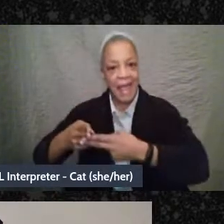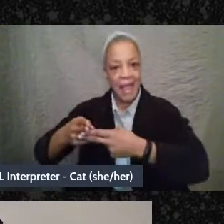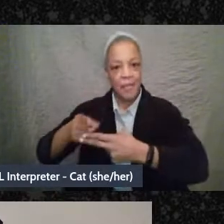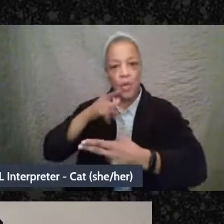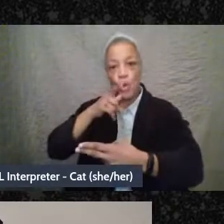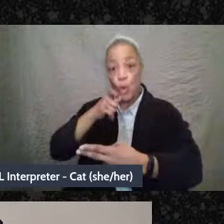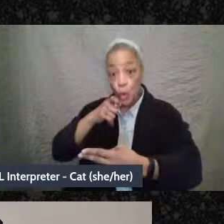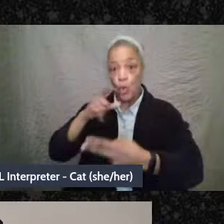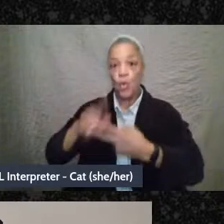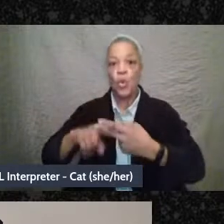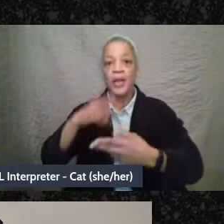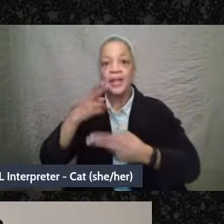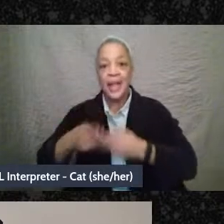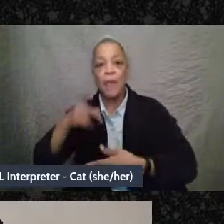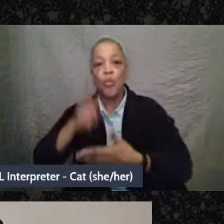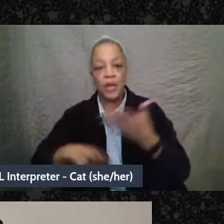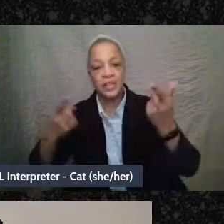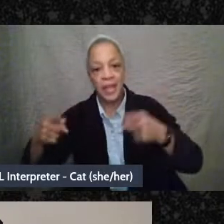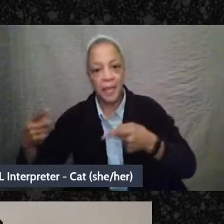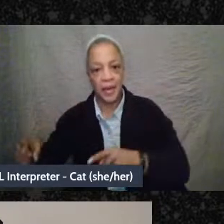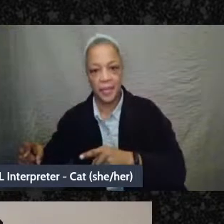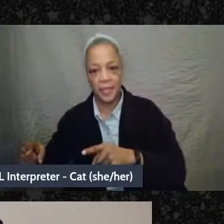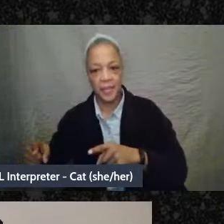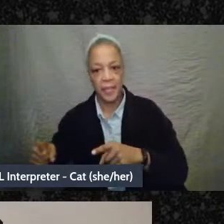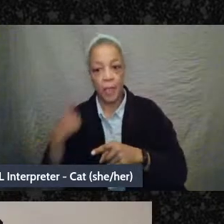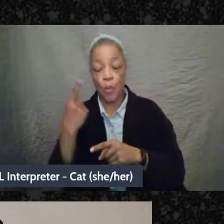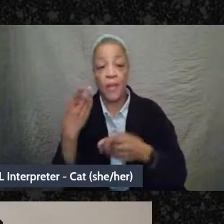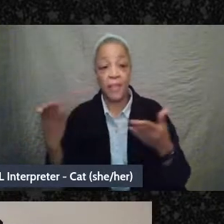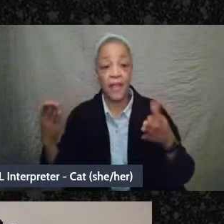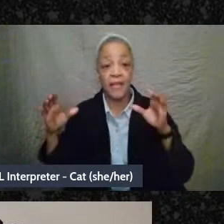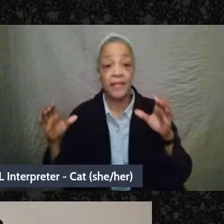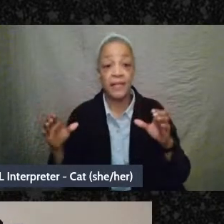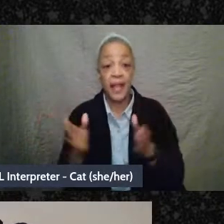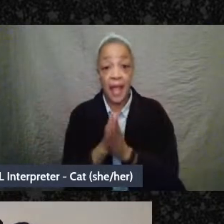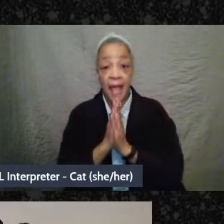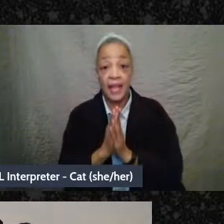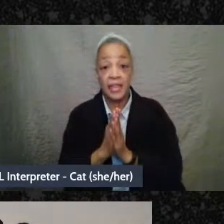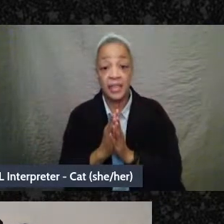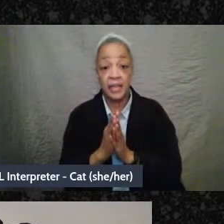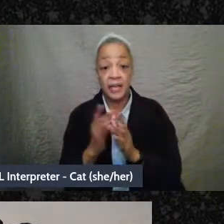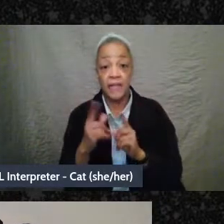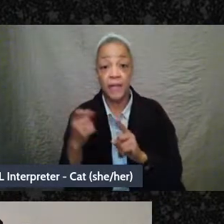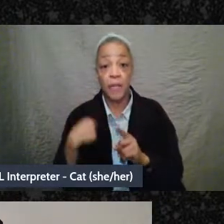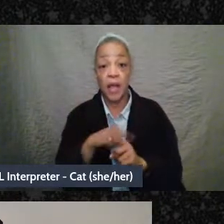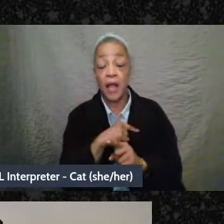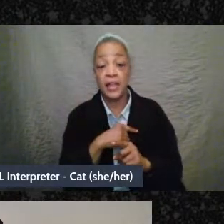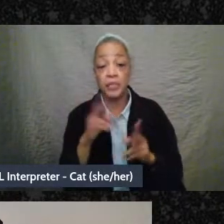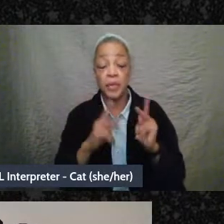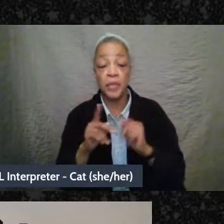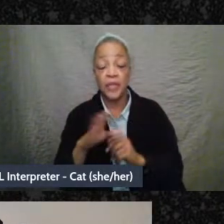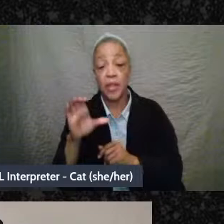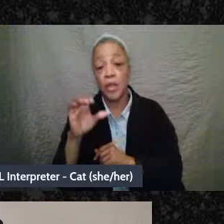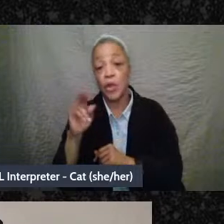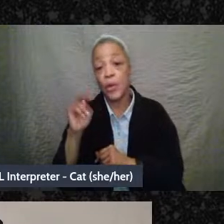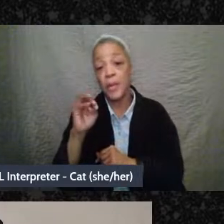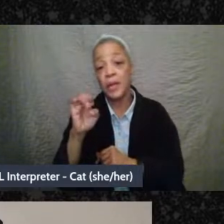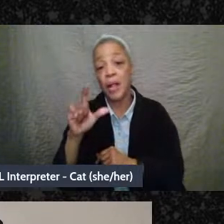happening, to really, and one thing that has been asked of us from people who are experiencing the criminal legal system is